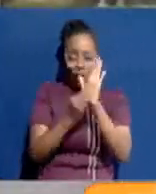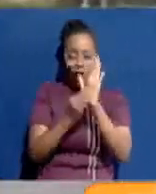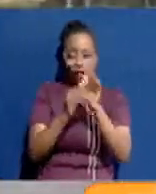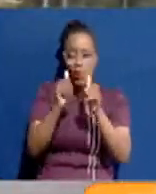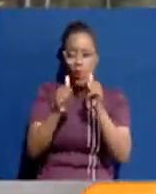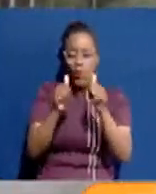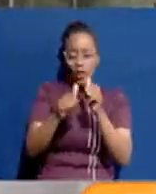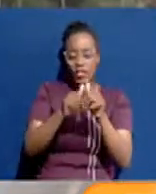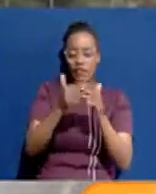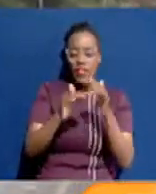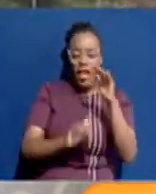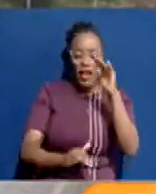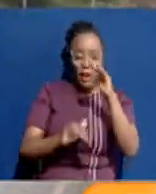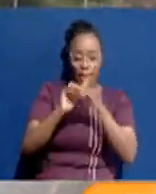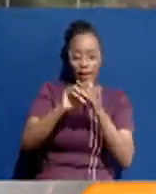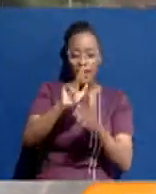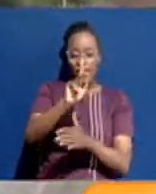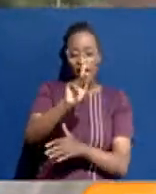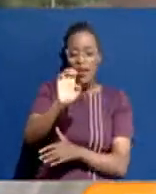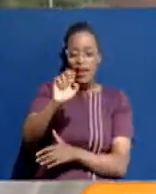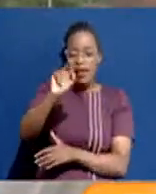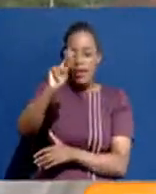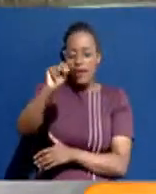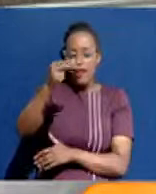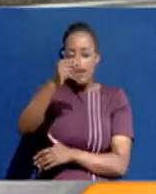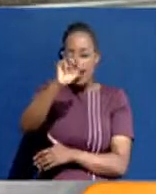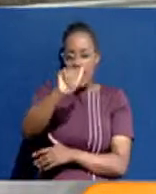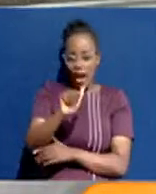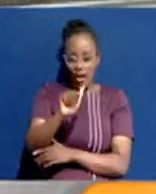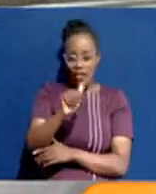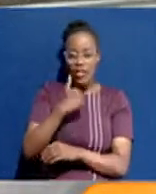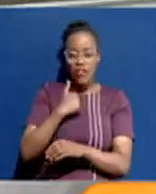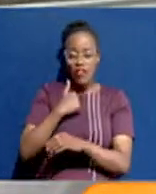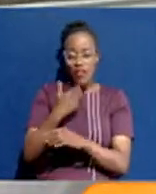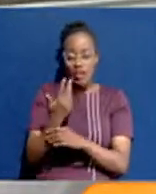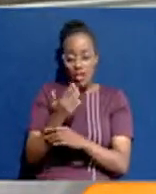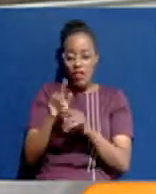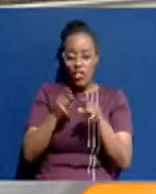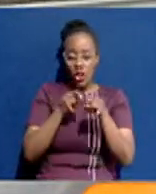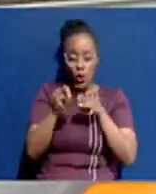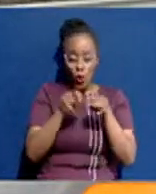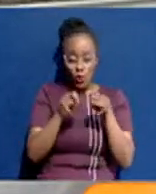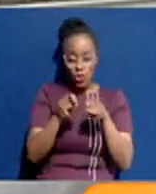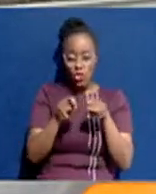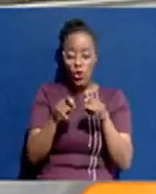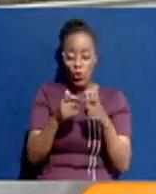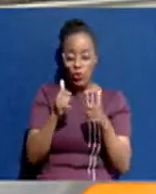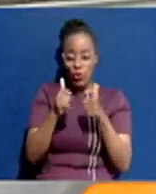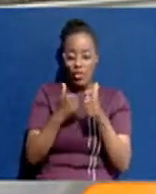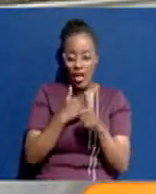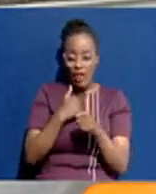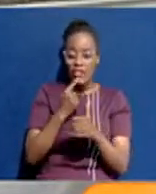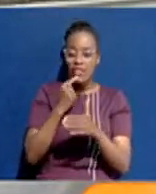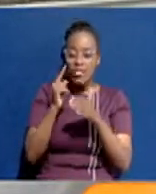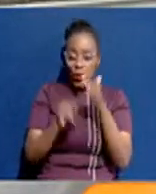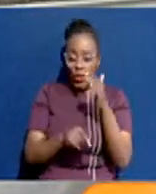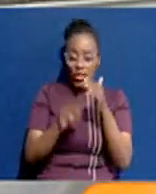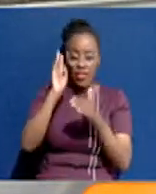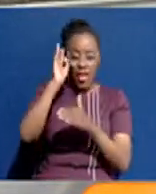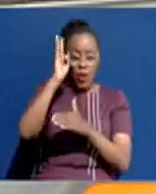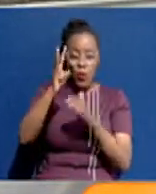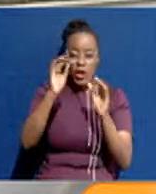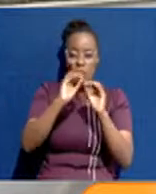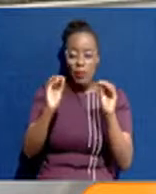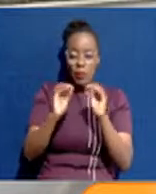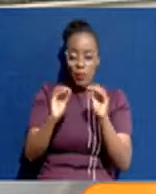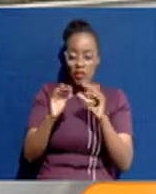load limits. KeNHA senior engineer from the axle load control unit, Kennedy Ndugire, maintains that they will not